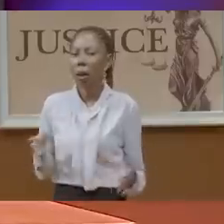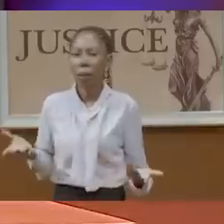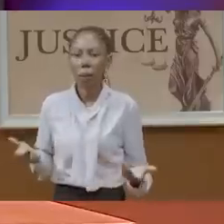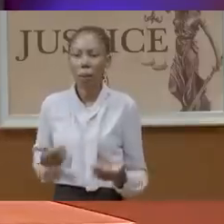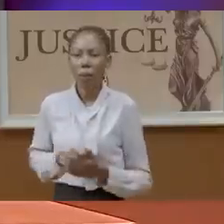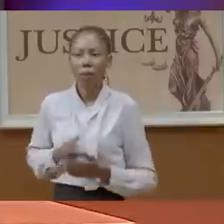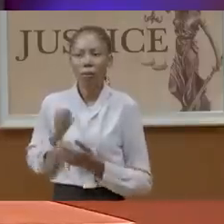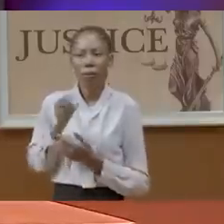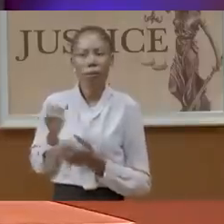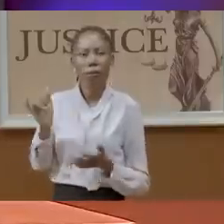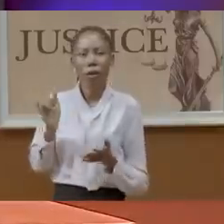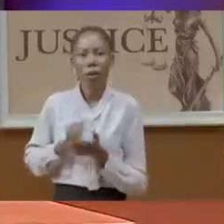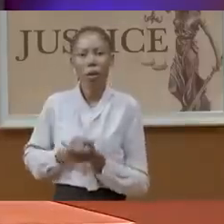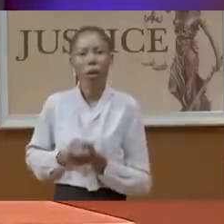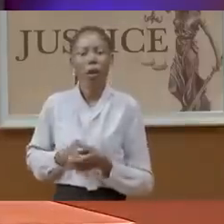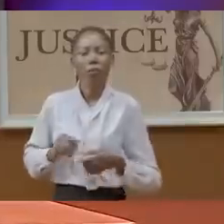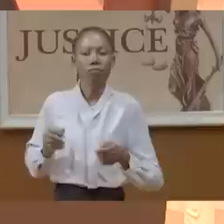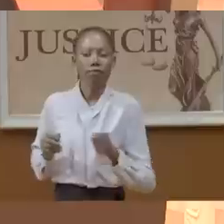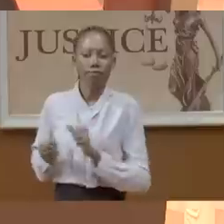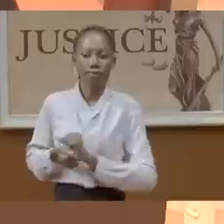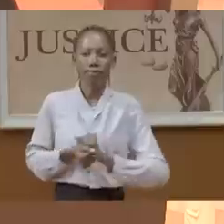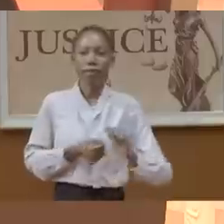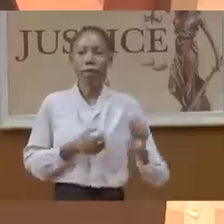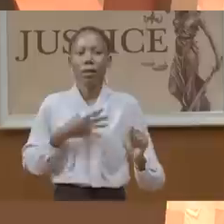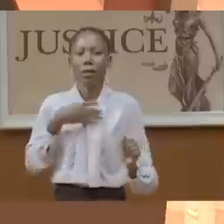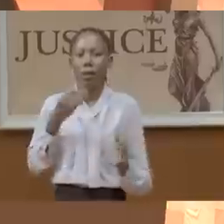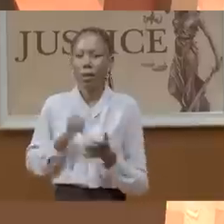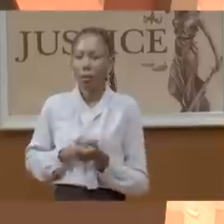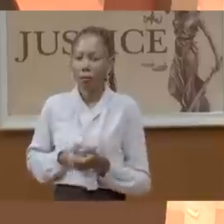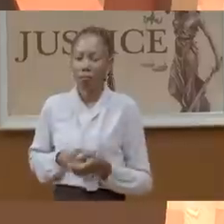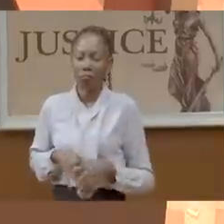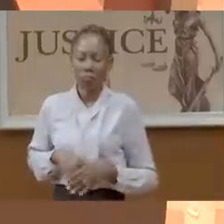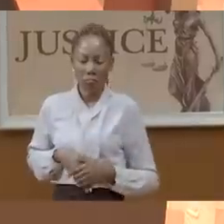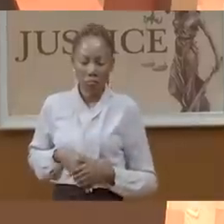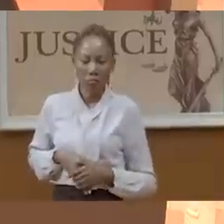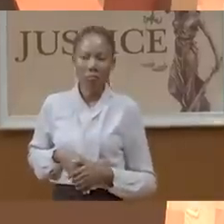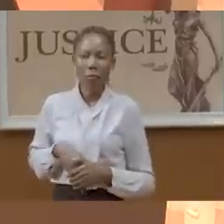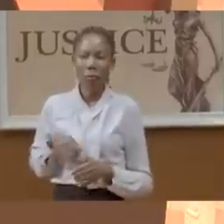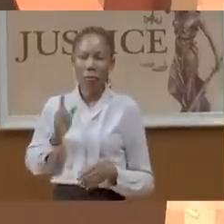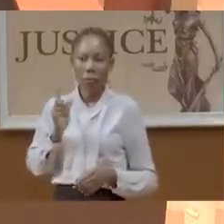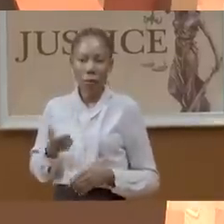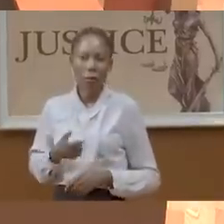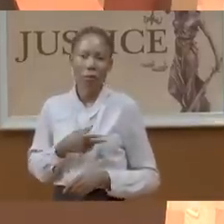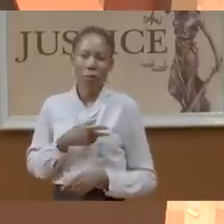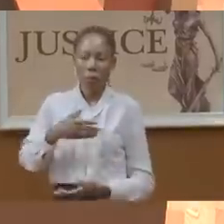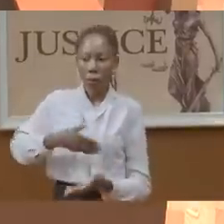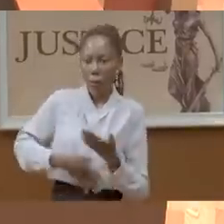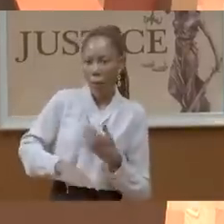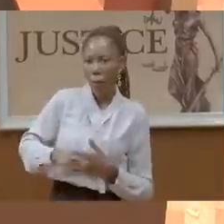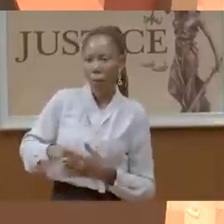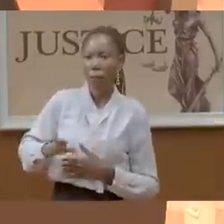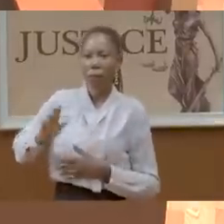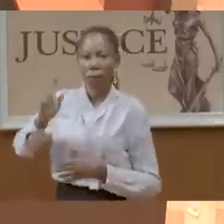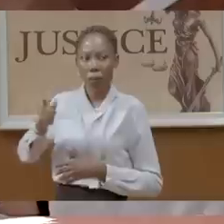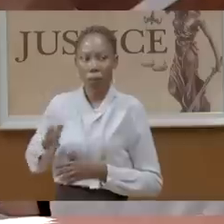life. So that case passed like that. I gave birth to my baby. We used to have issues, too